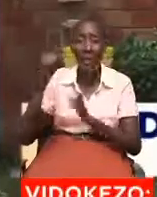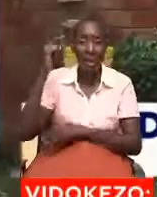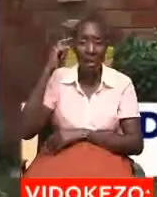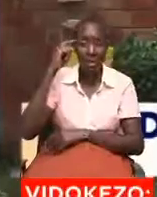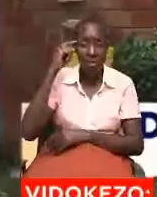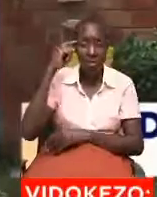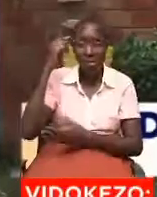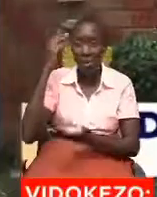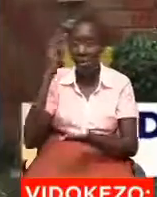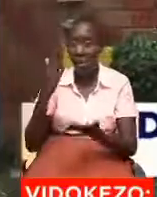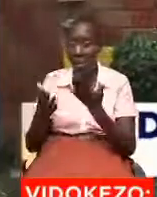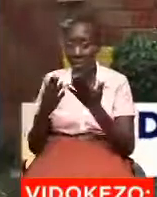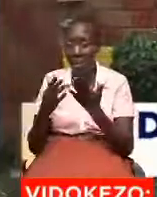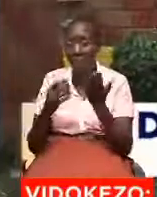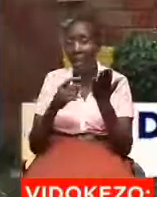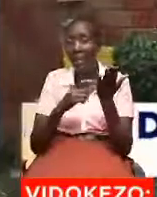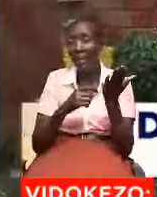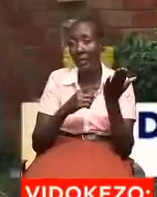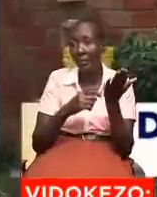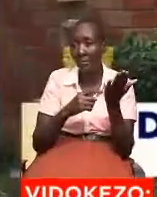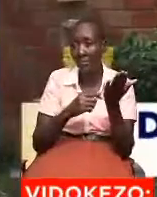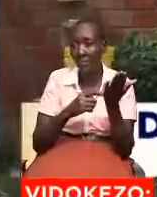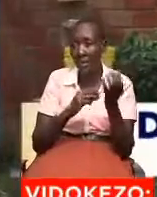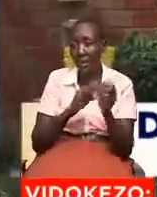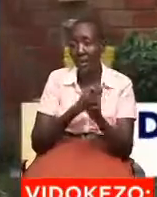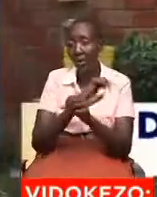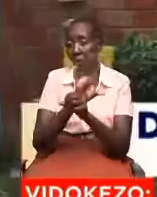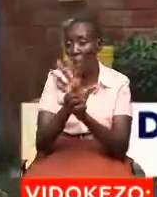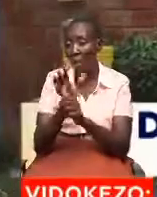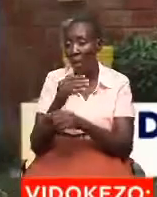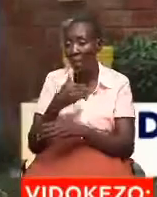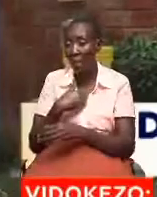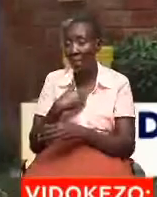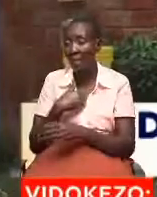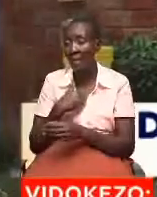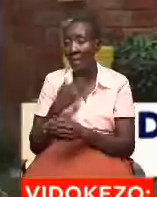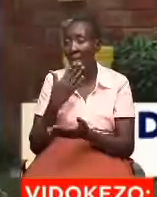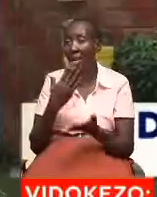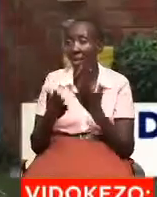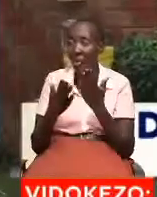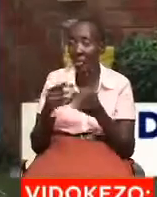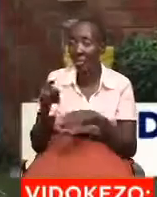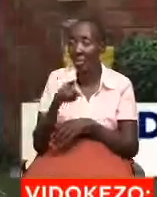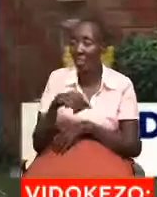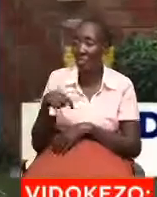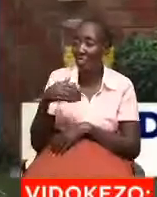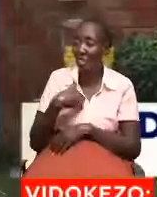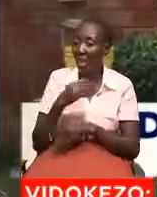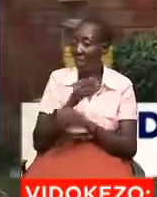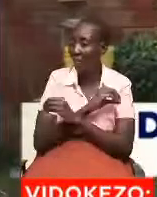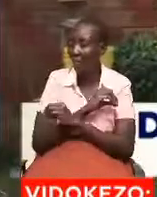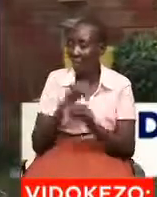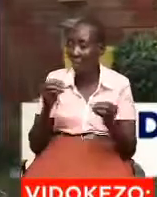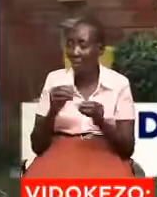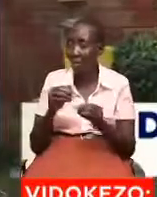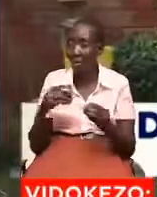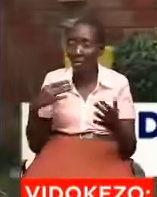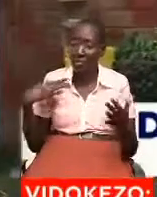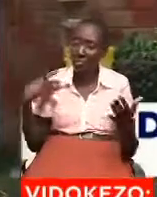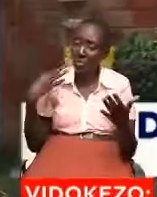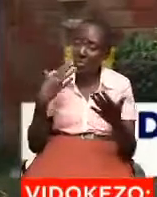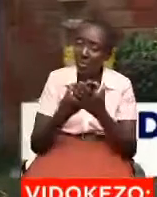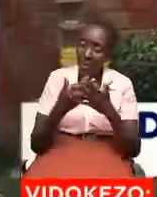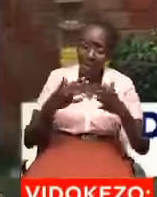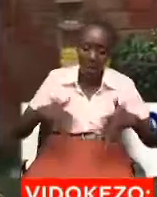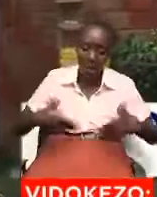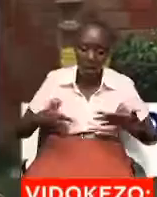as if the white people are the one having corona and maybe the blacks don't have it. So up to now we are not happy